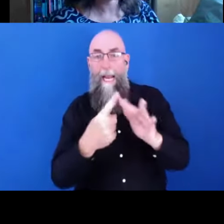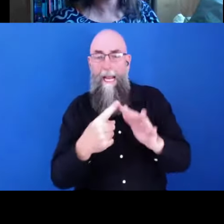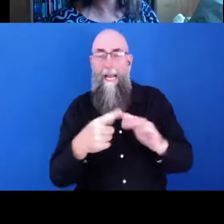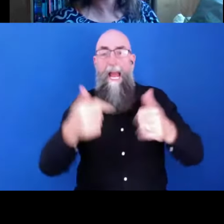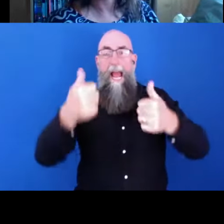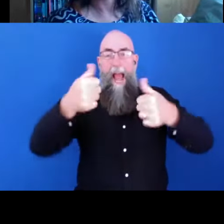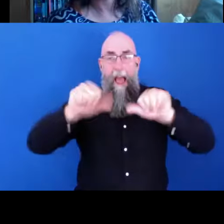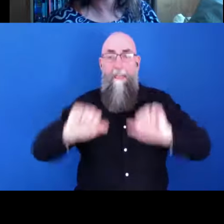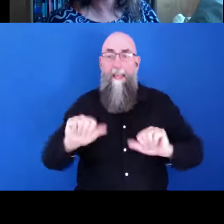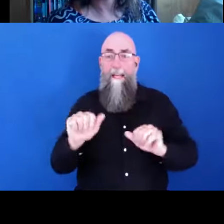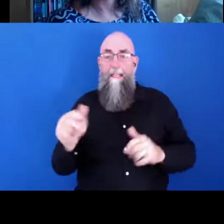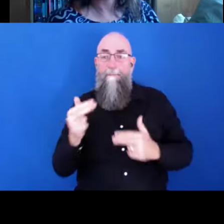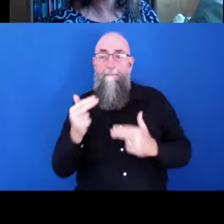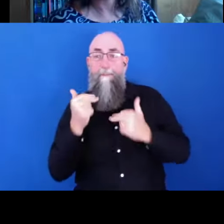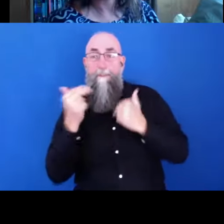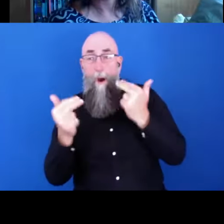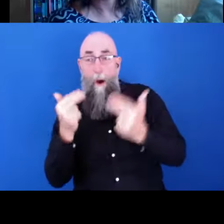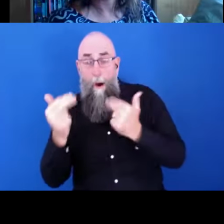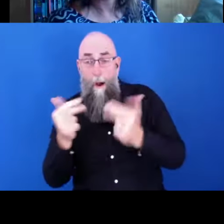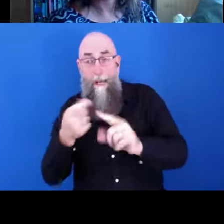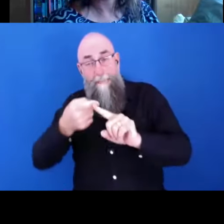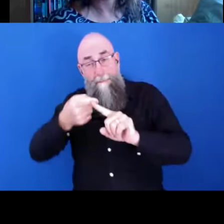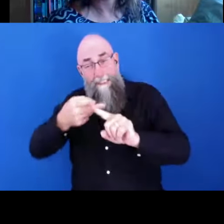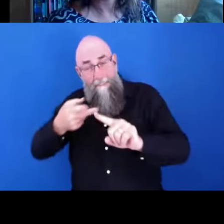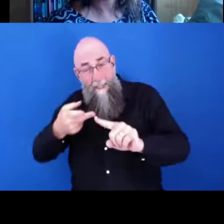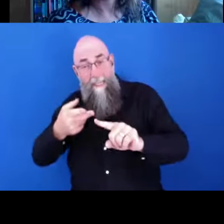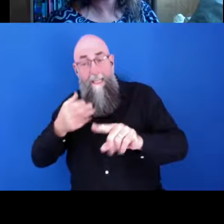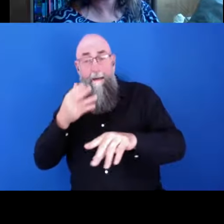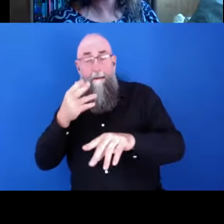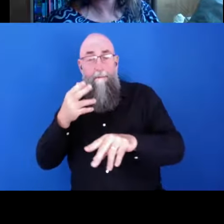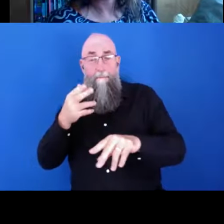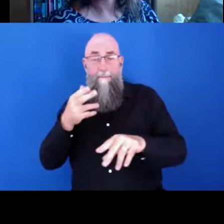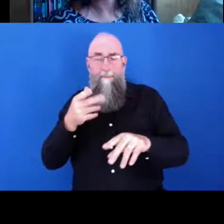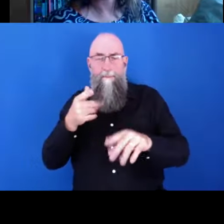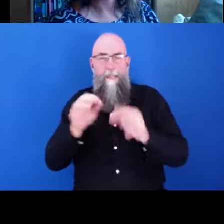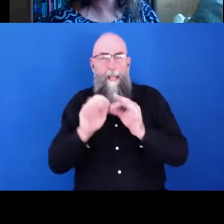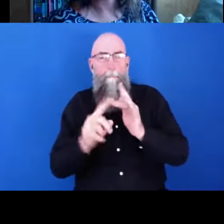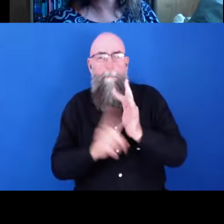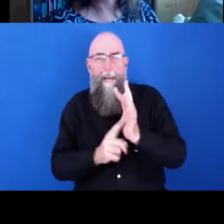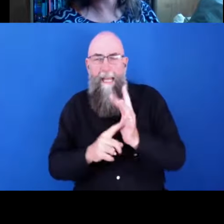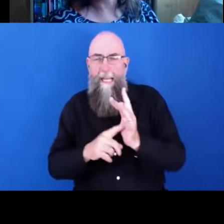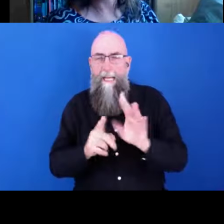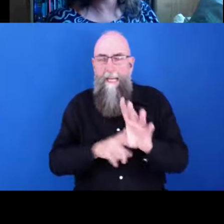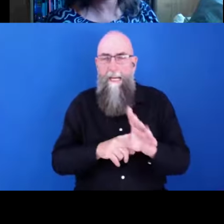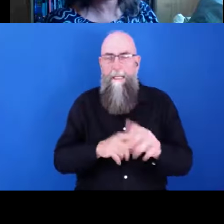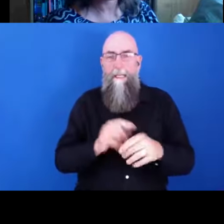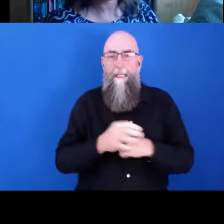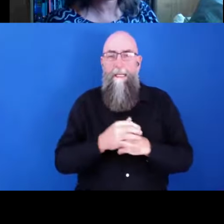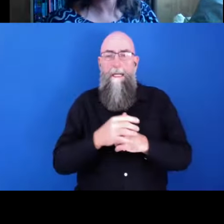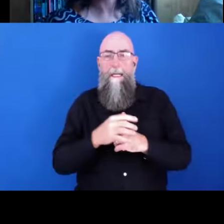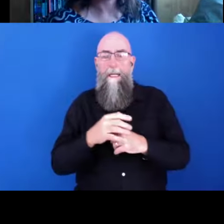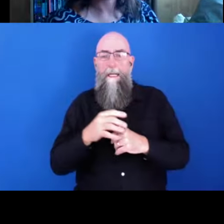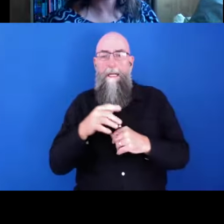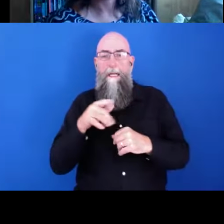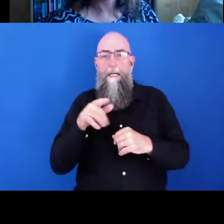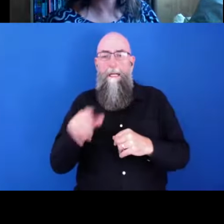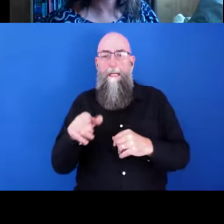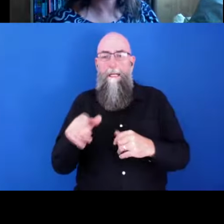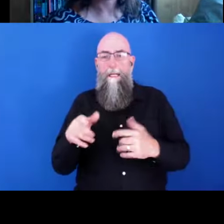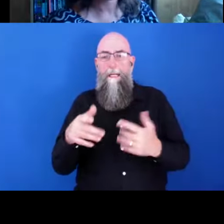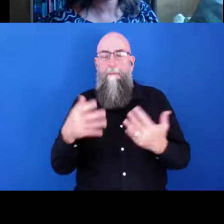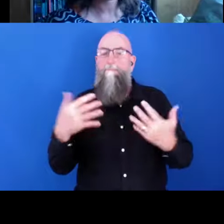um, a particular song, which was a cool, I can't even remember what the actual name of it was, uh, very, very different.